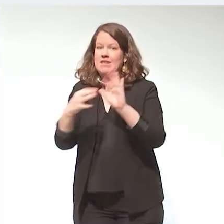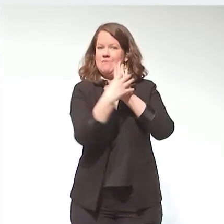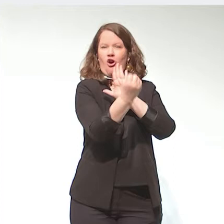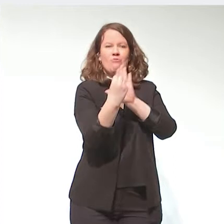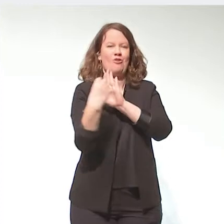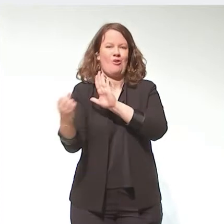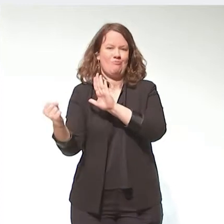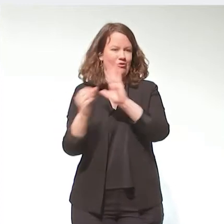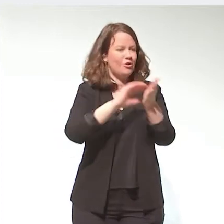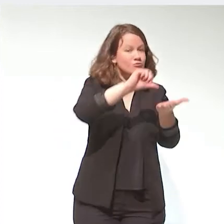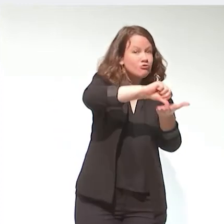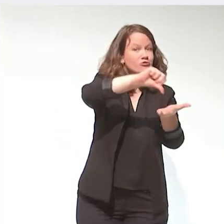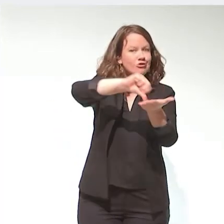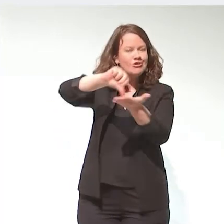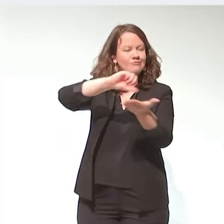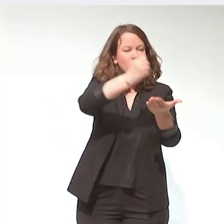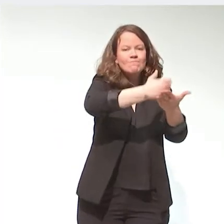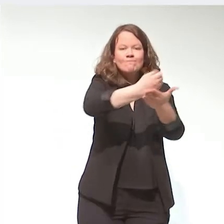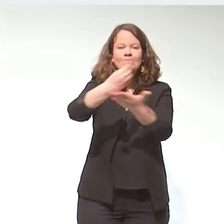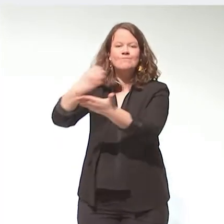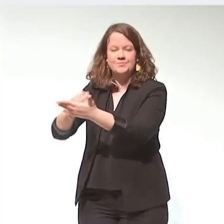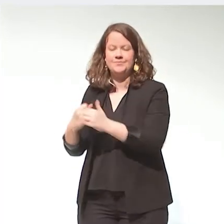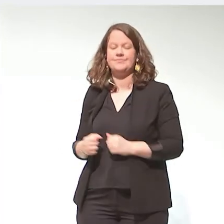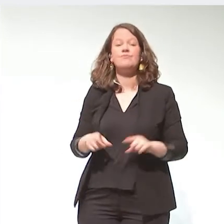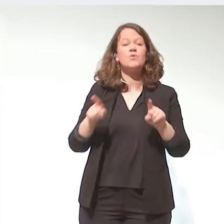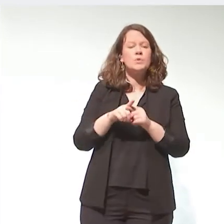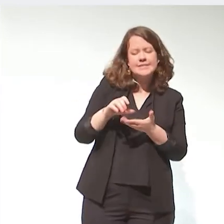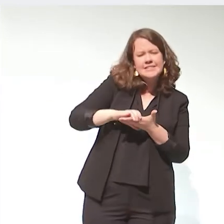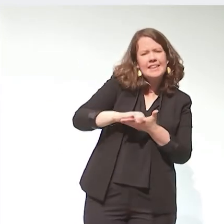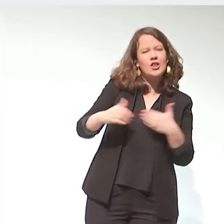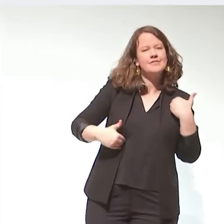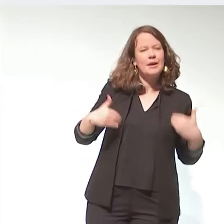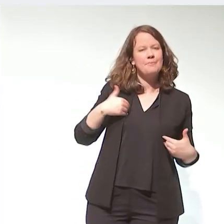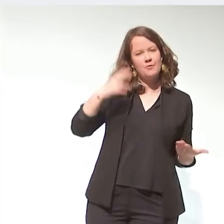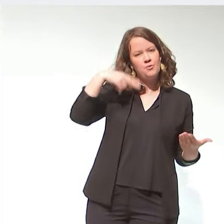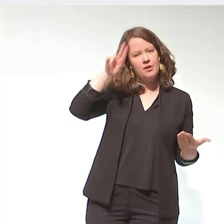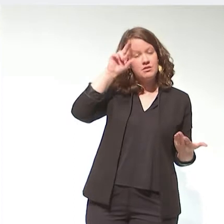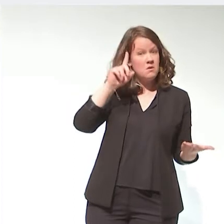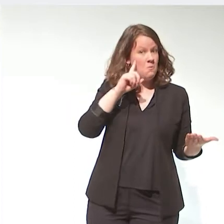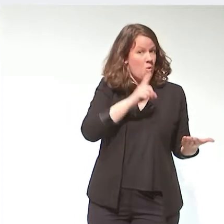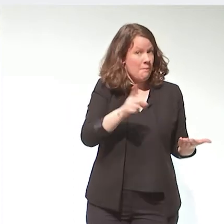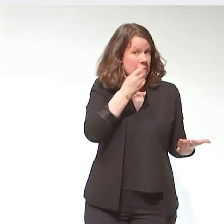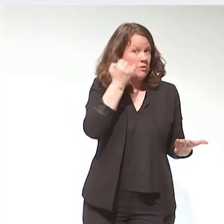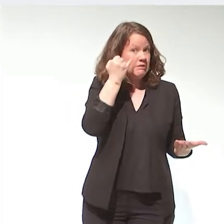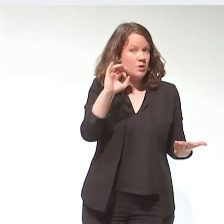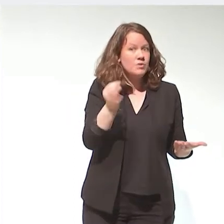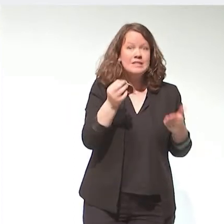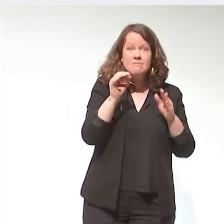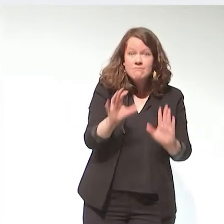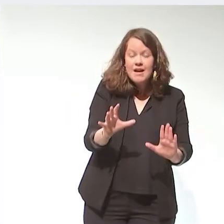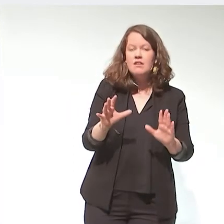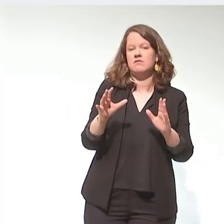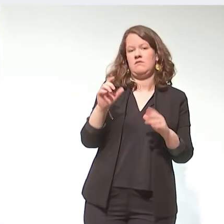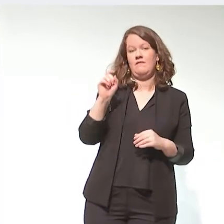hope that the member states will establish similar centers at national level to work in a